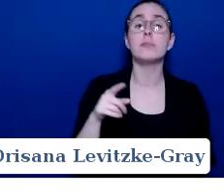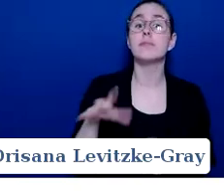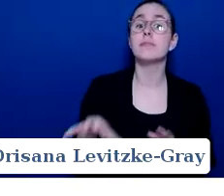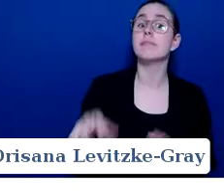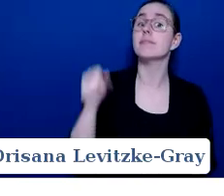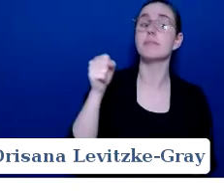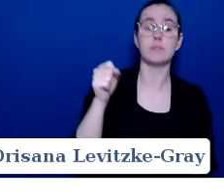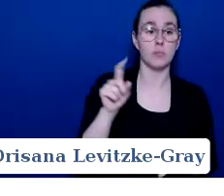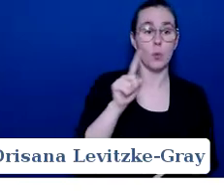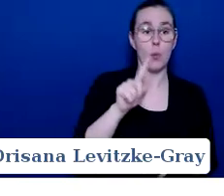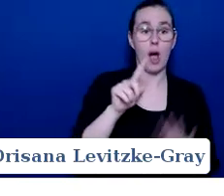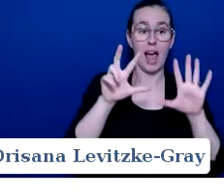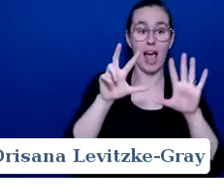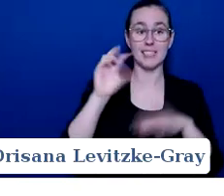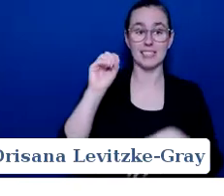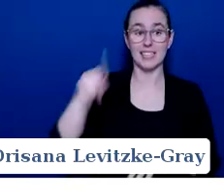they would like